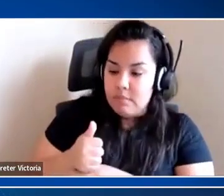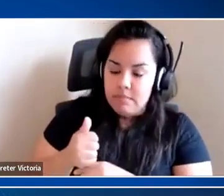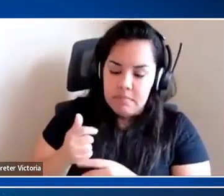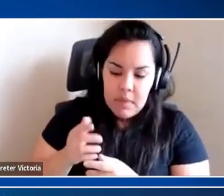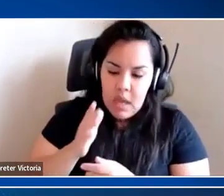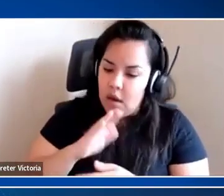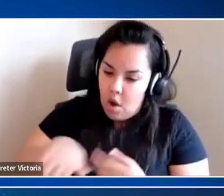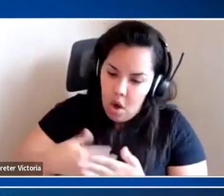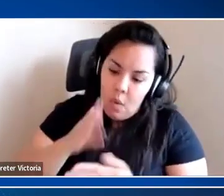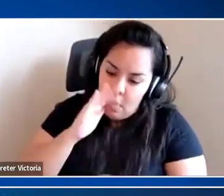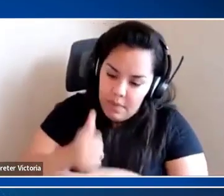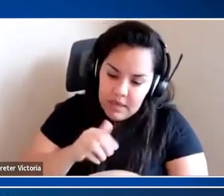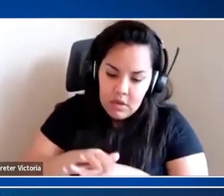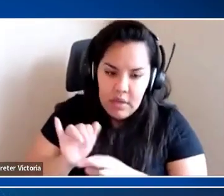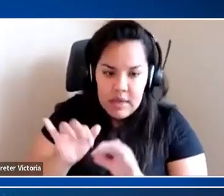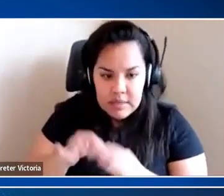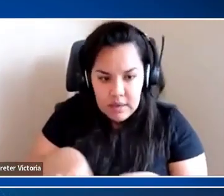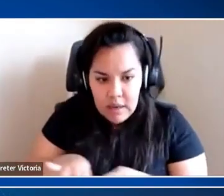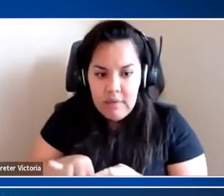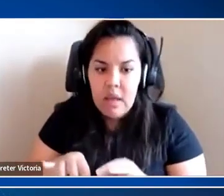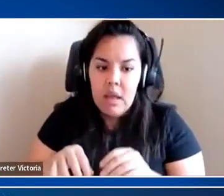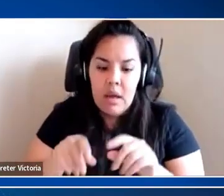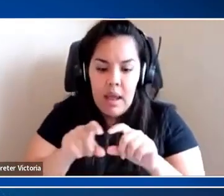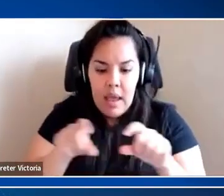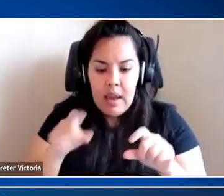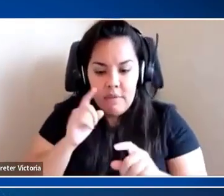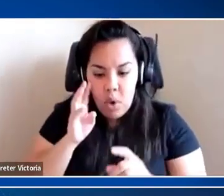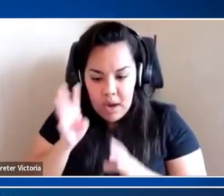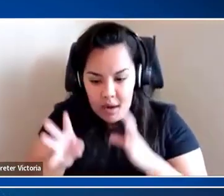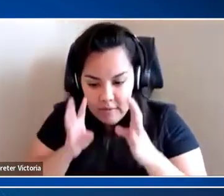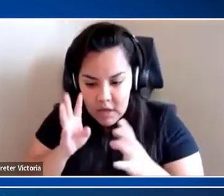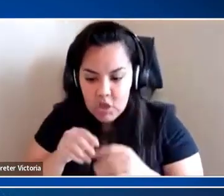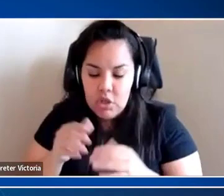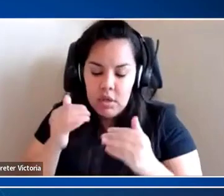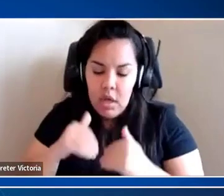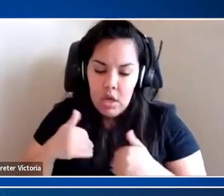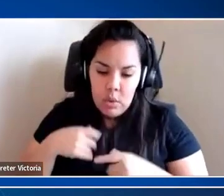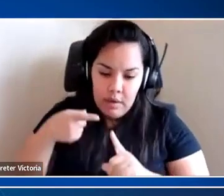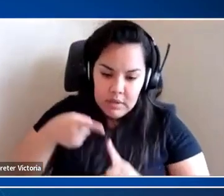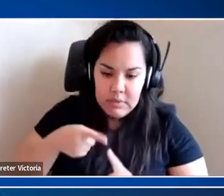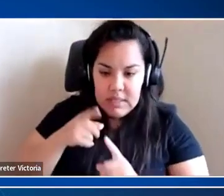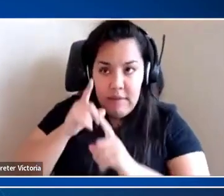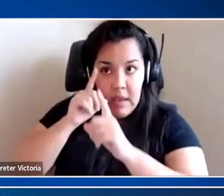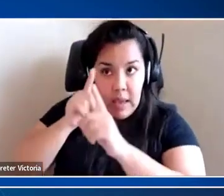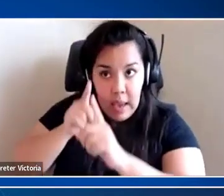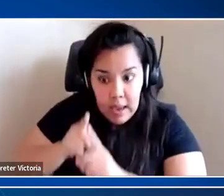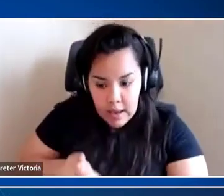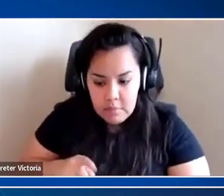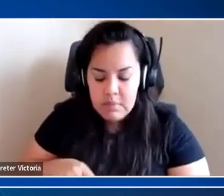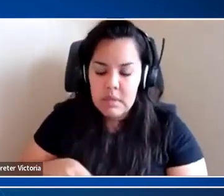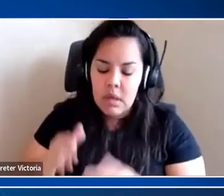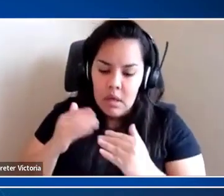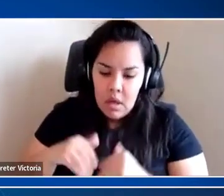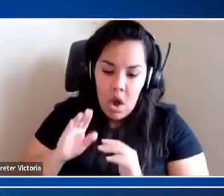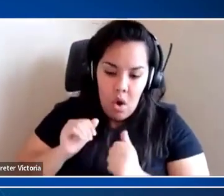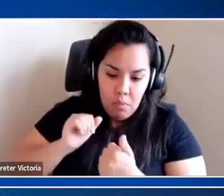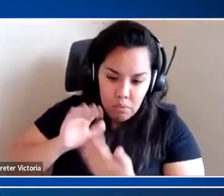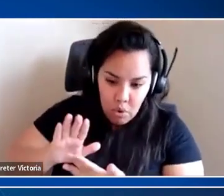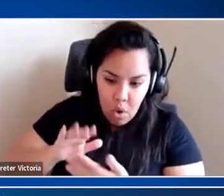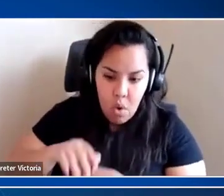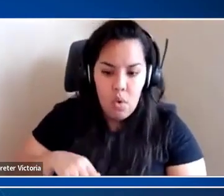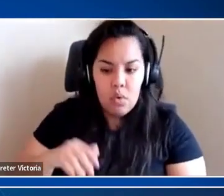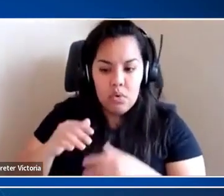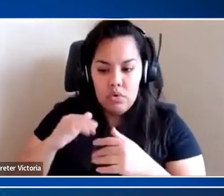significance, like heading for innovation, you have your specific aims, you go into your approach within the page limit, so those should look